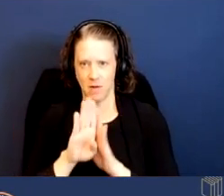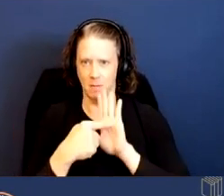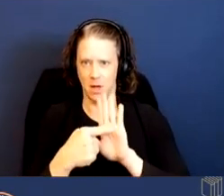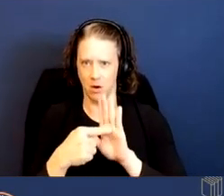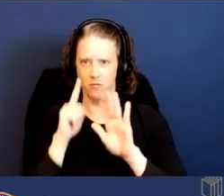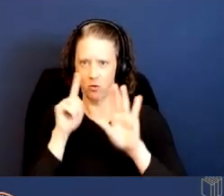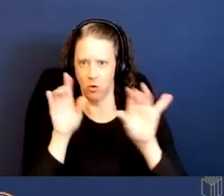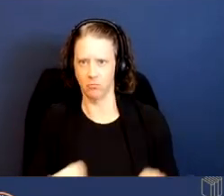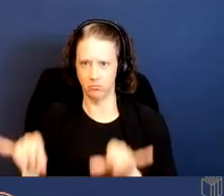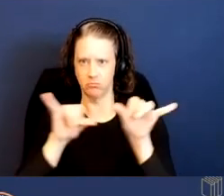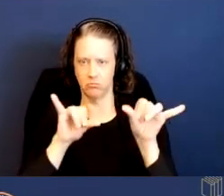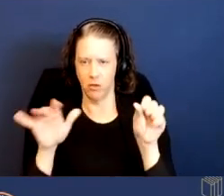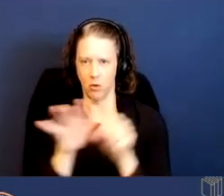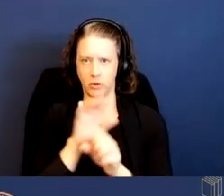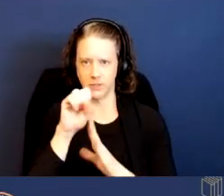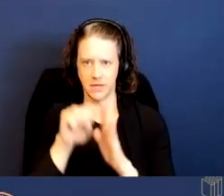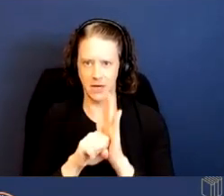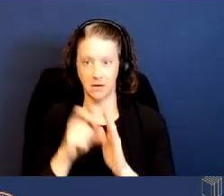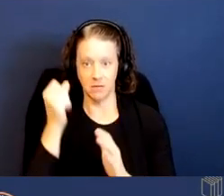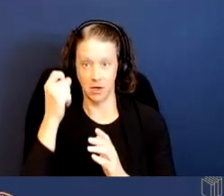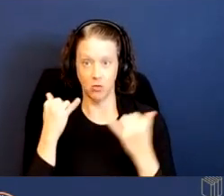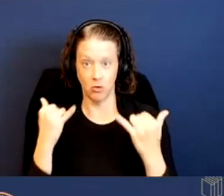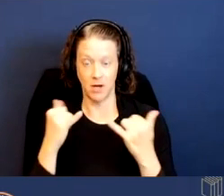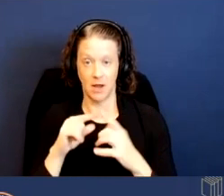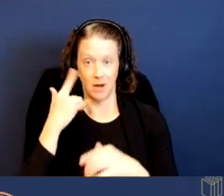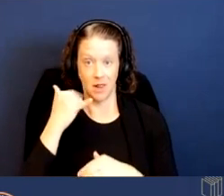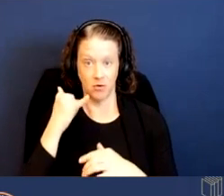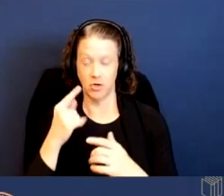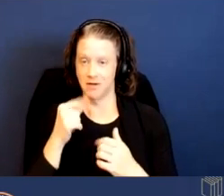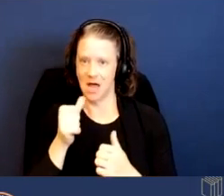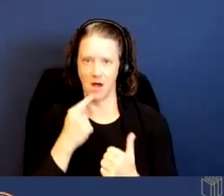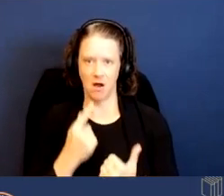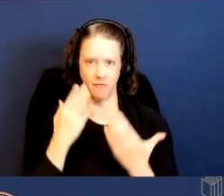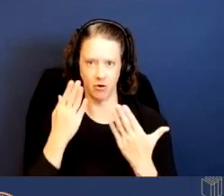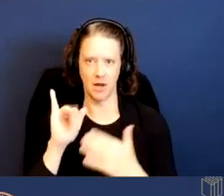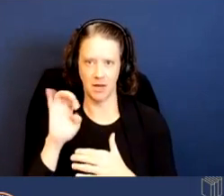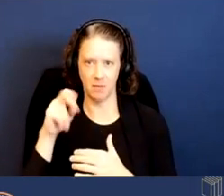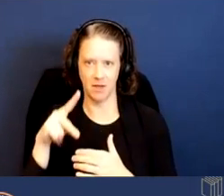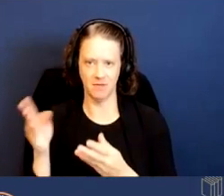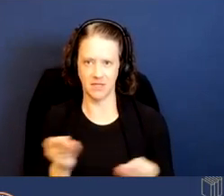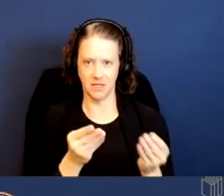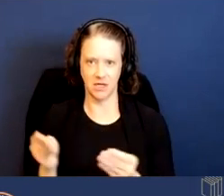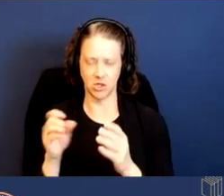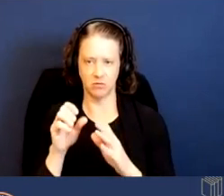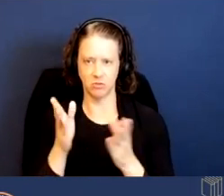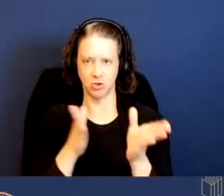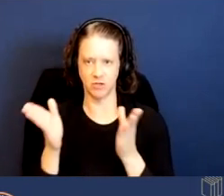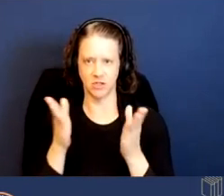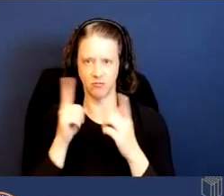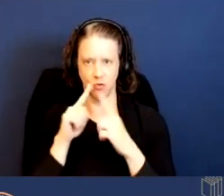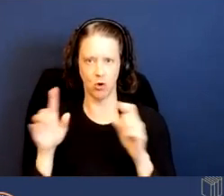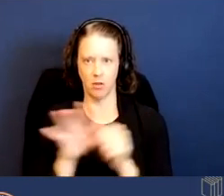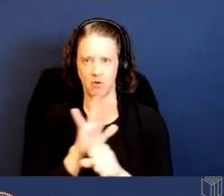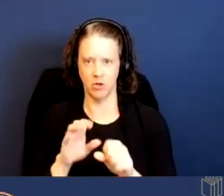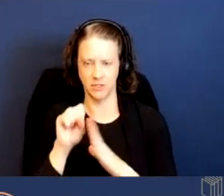statewide. So right now, California doesn't offer IEP facilitation services on a statewide basis. I think that there